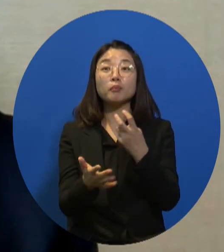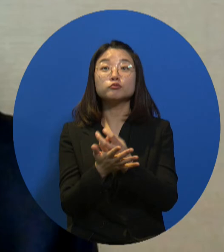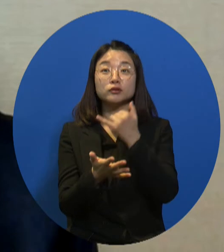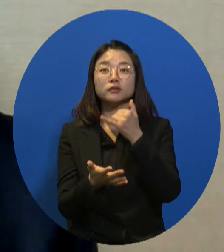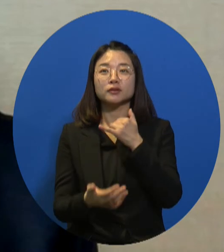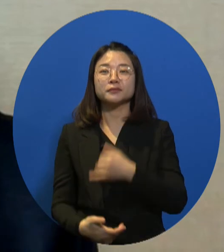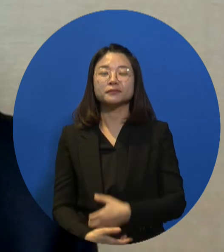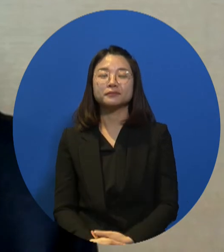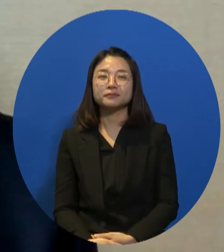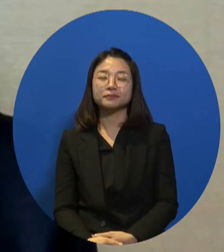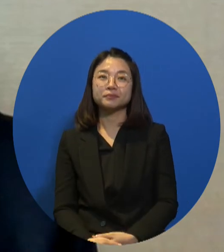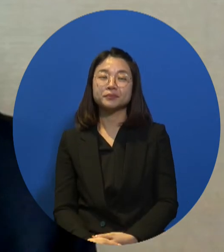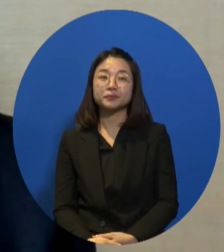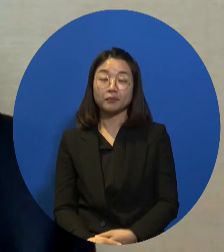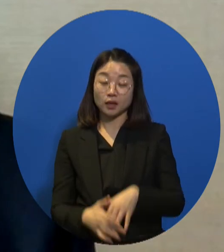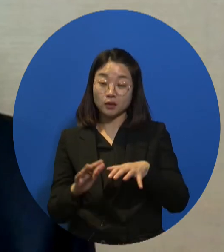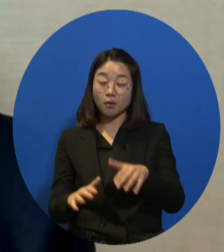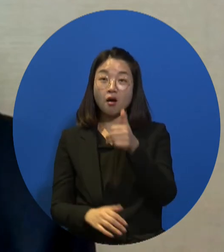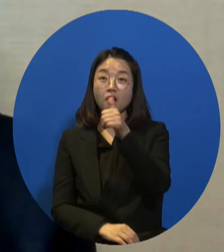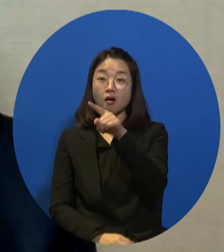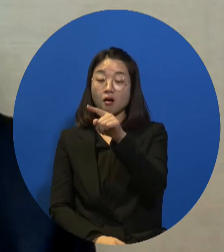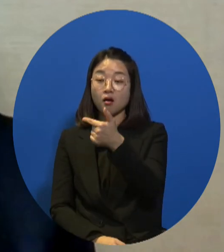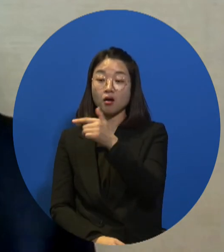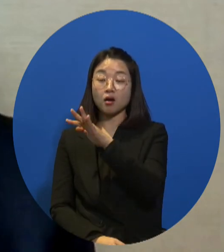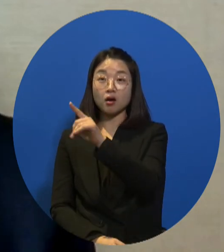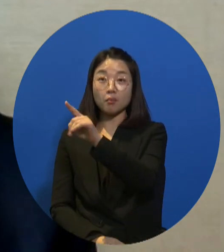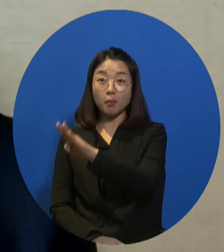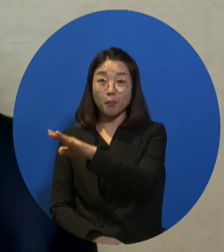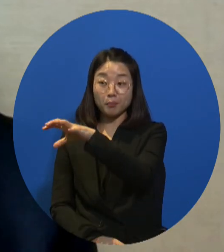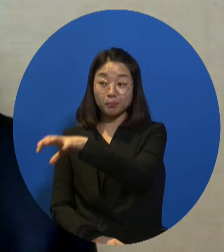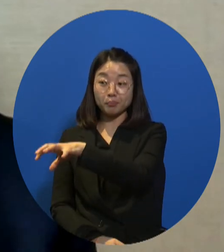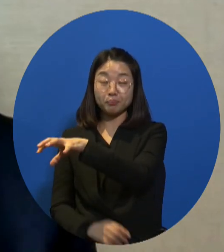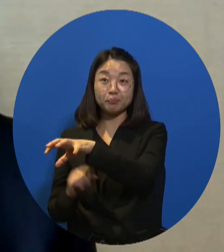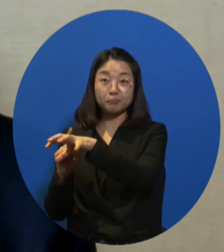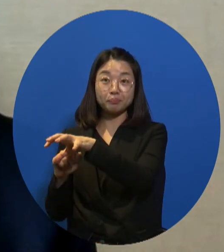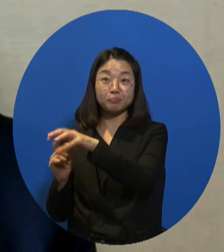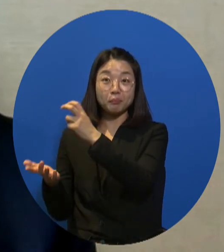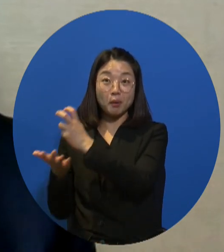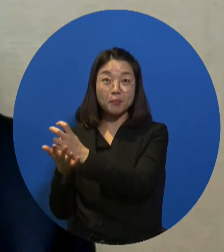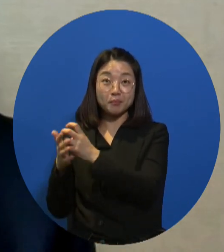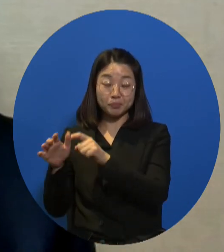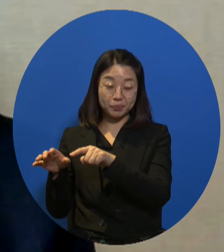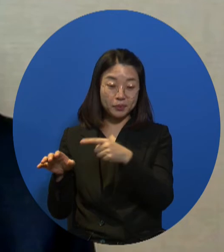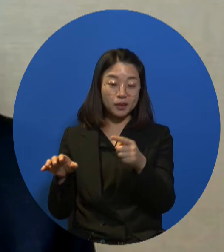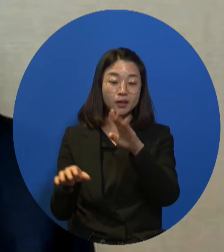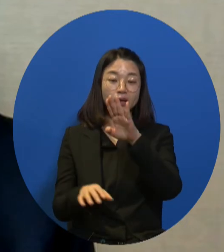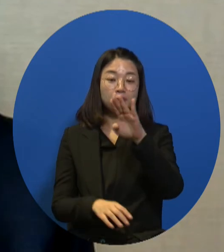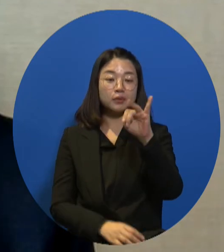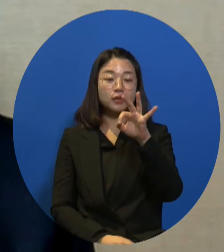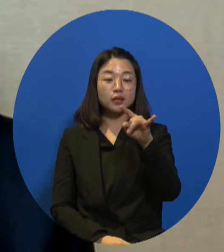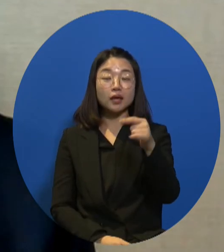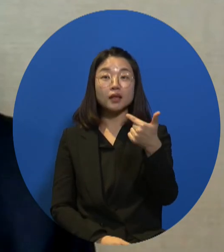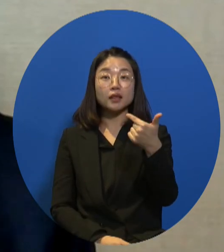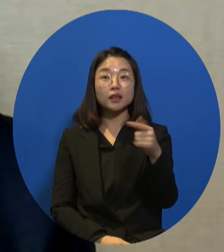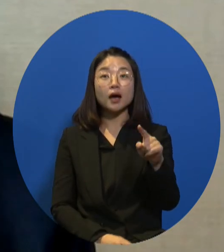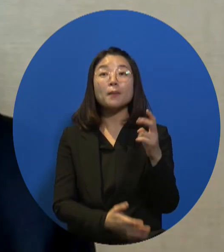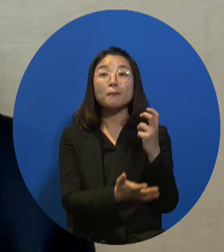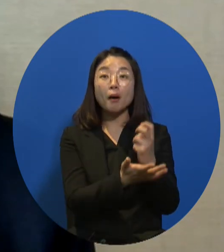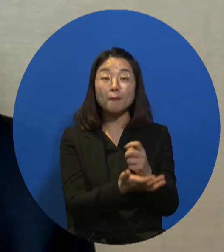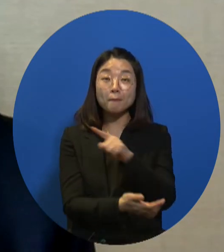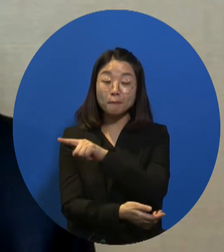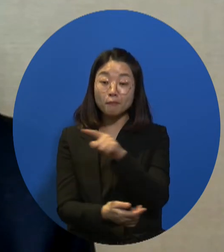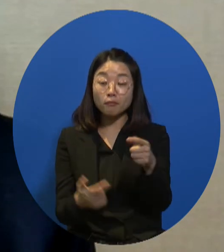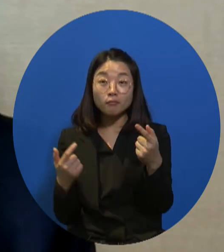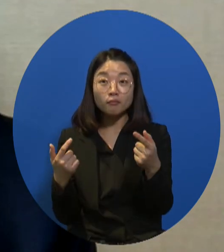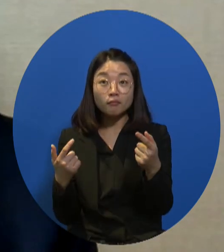be subordinate to the domestic law. When you look at the Vienna Convention or overall international conventions on